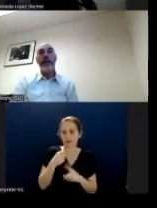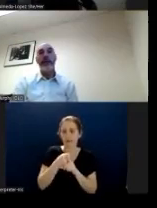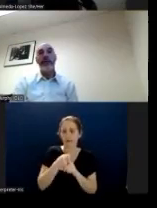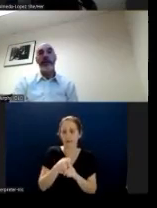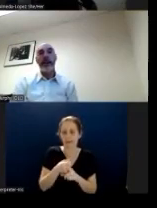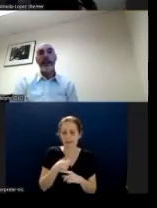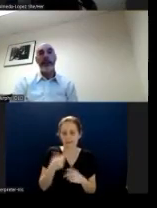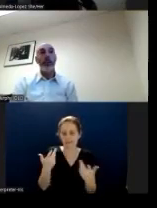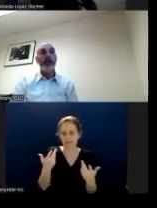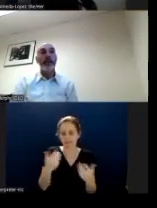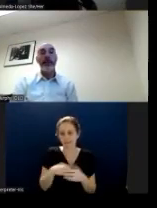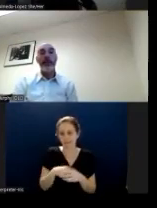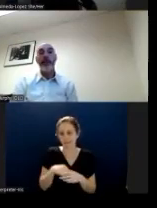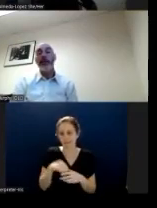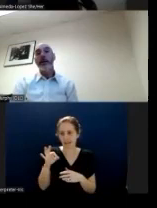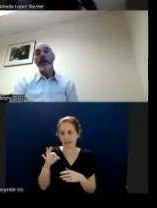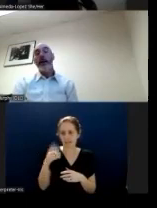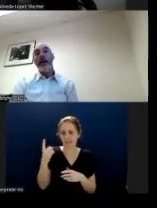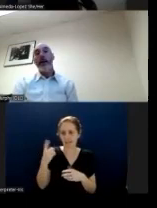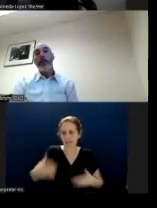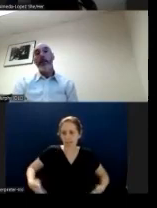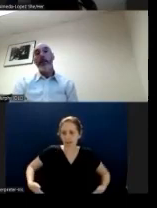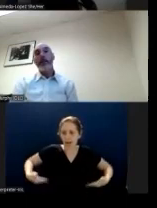or above, say, like waist level,